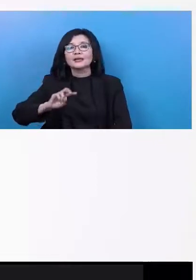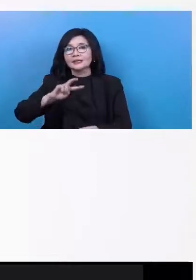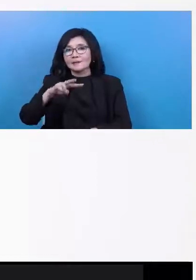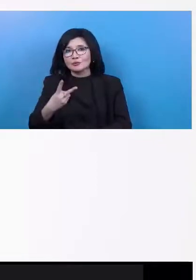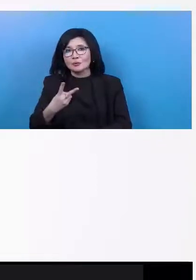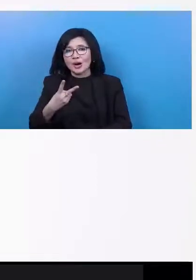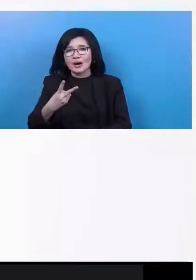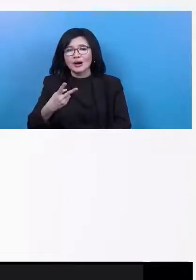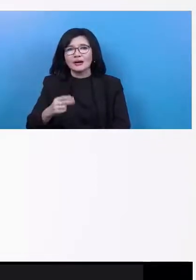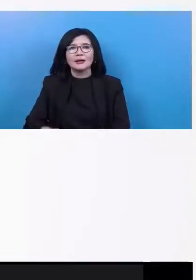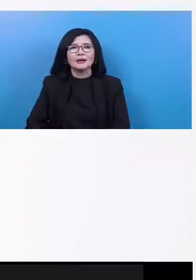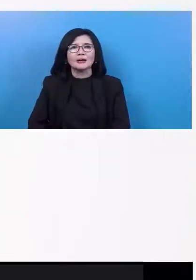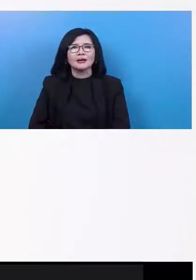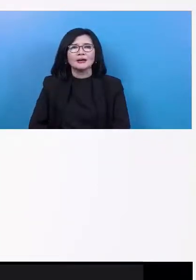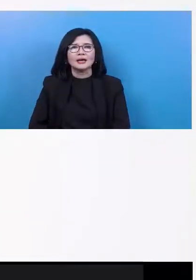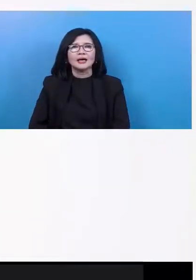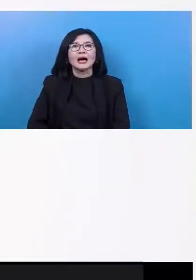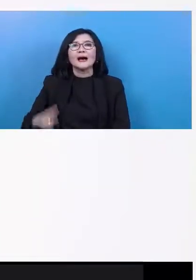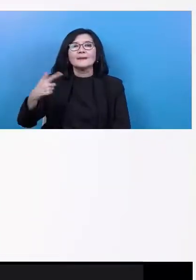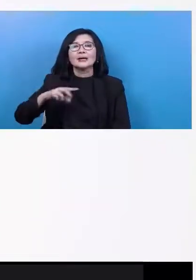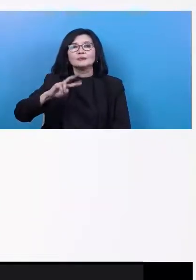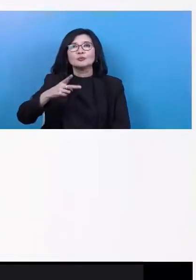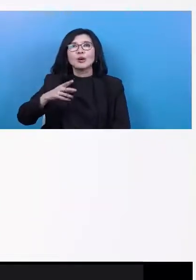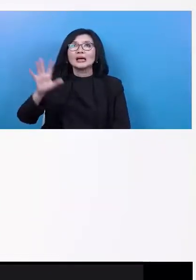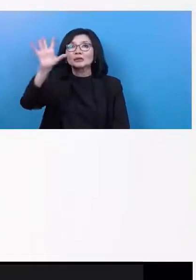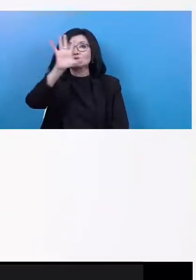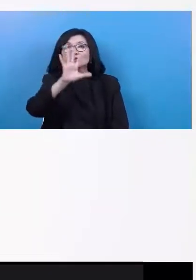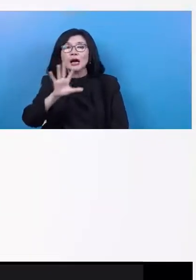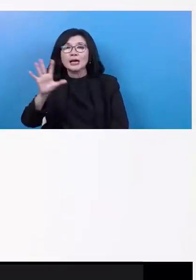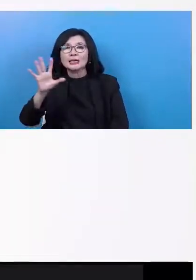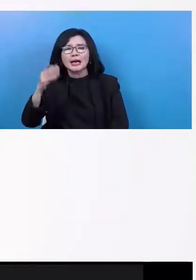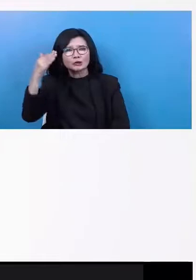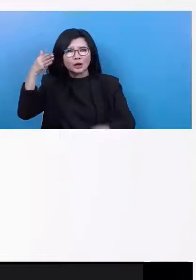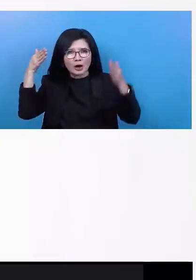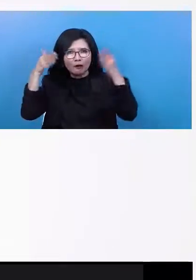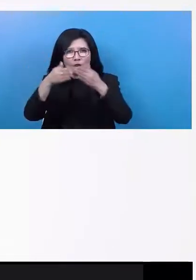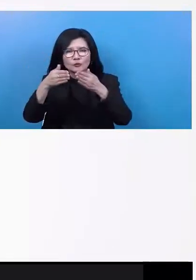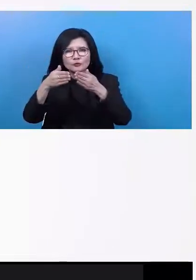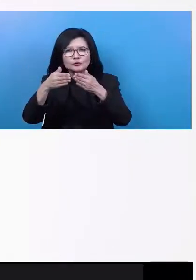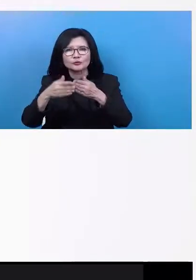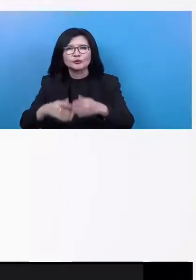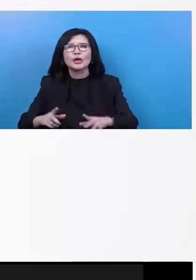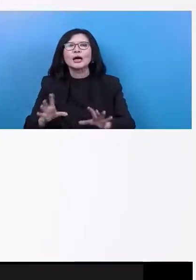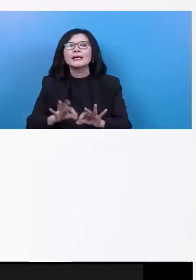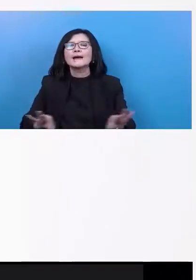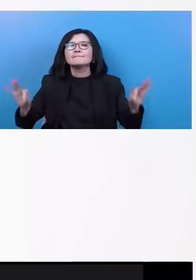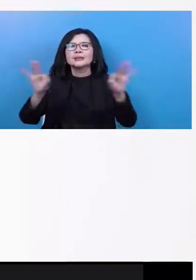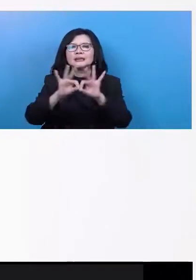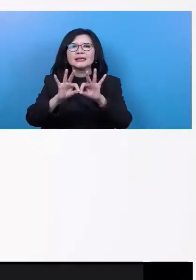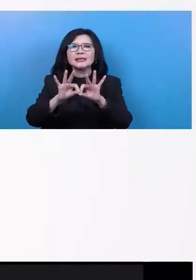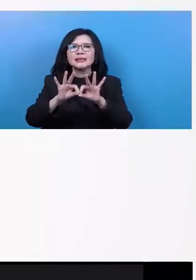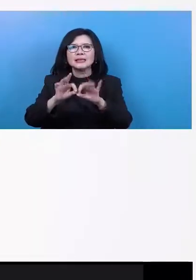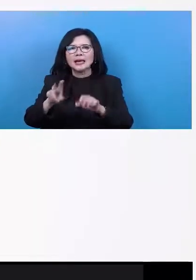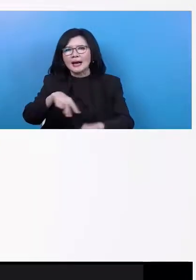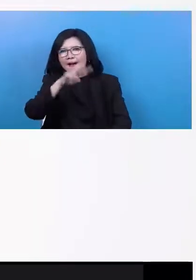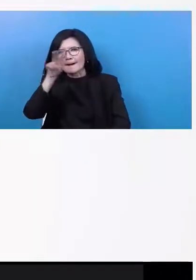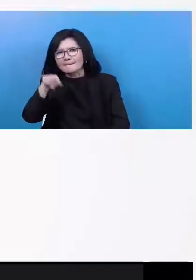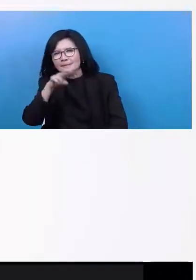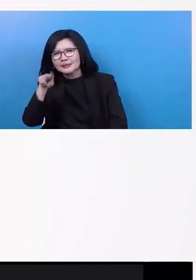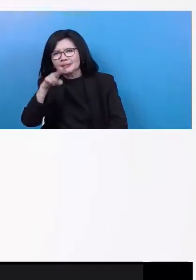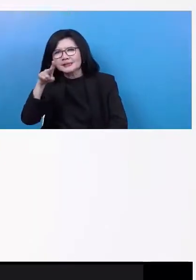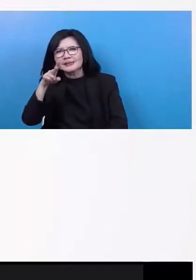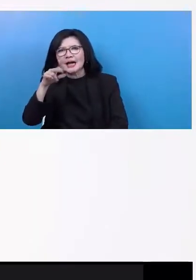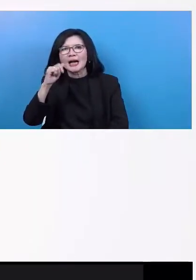currently the major focus. So that might actually help to sustain the resilient livelihood.